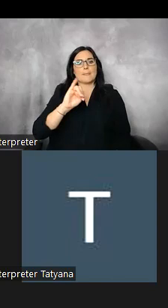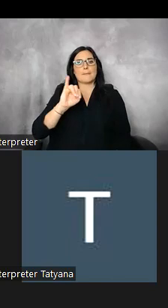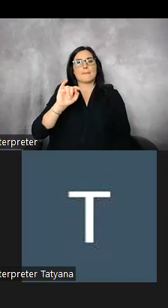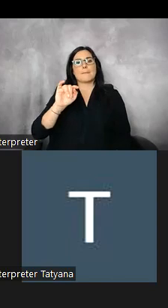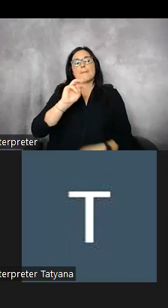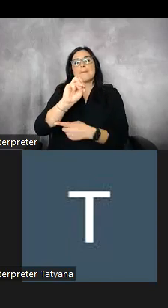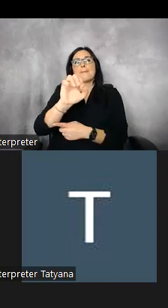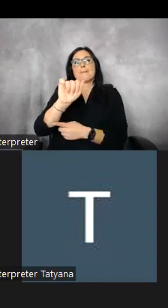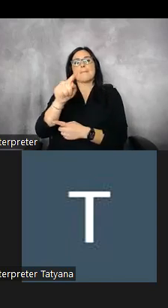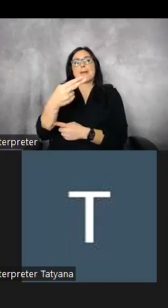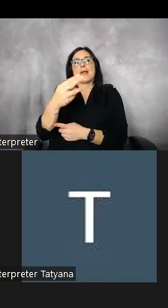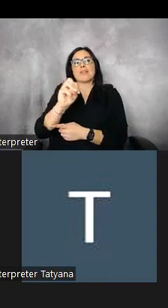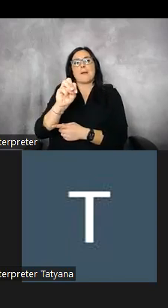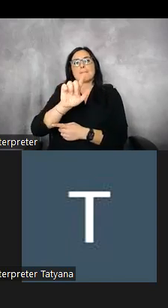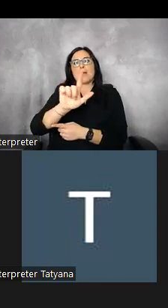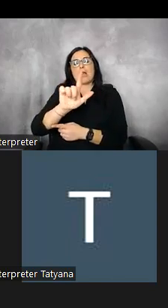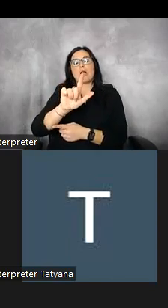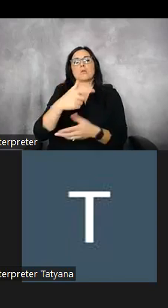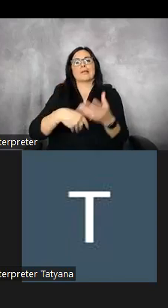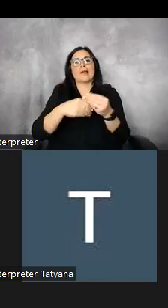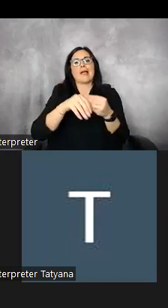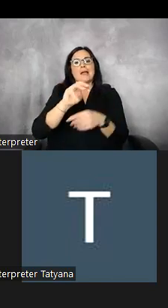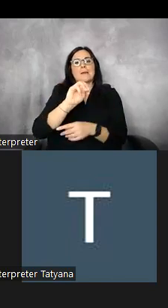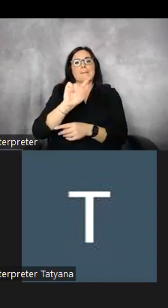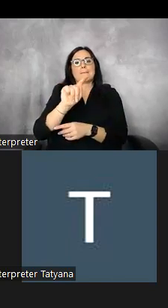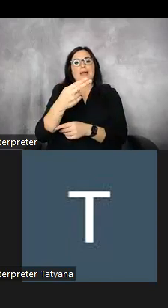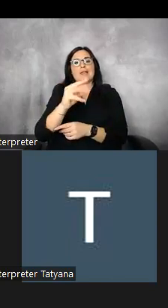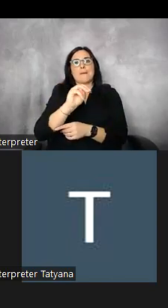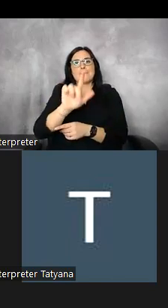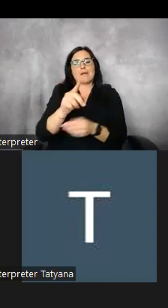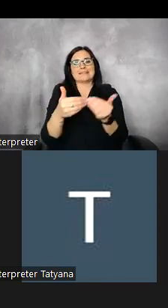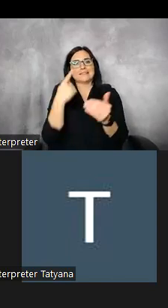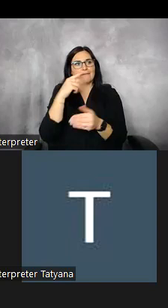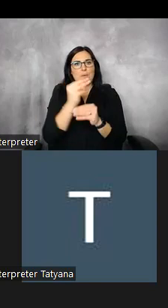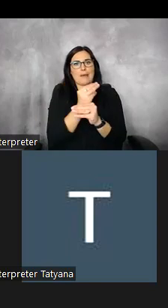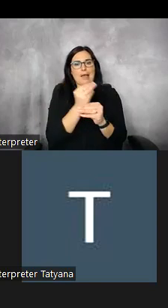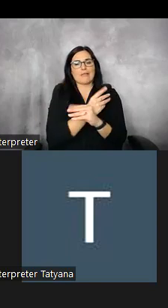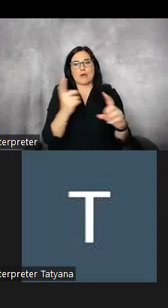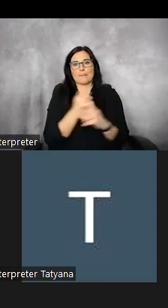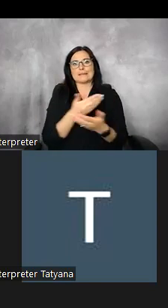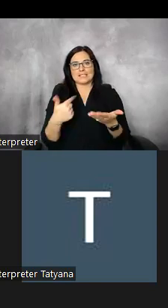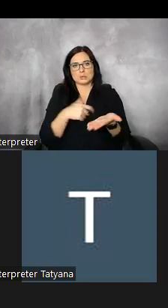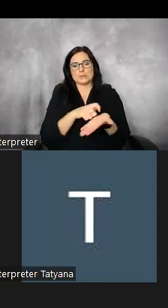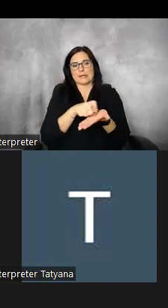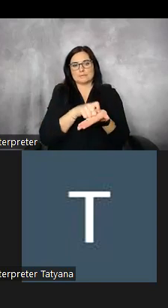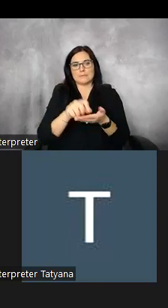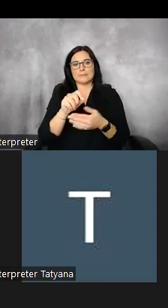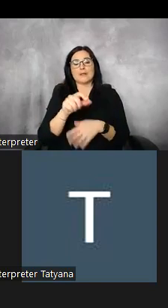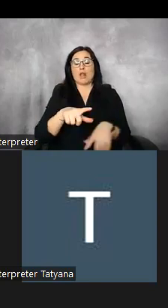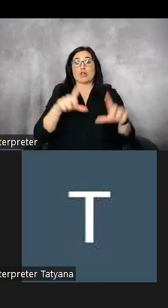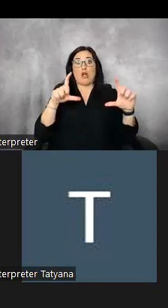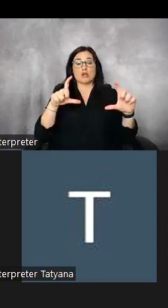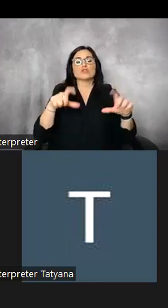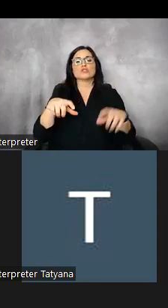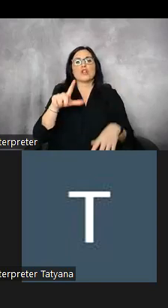math books that have been marked up in MathML. Can make things a lot easier for math and complex things like that. And large print is something that actually